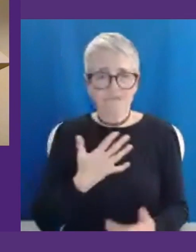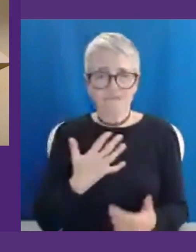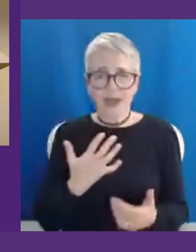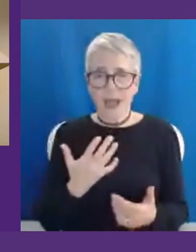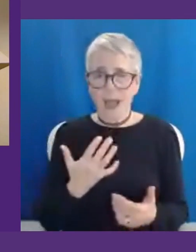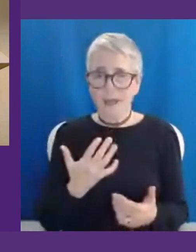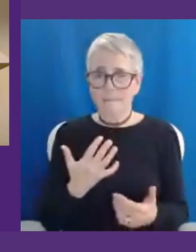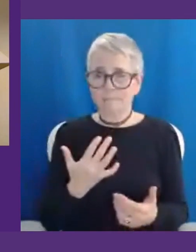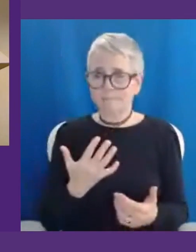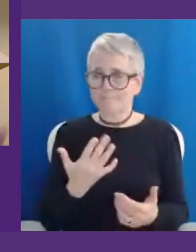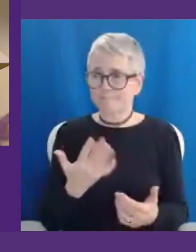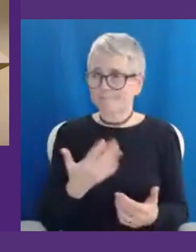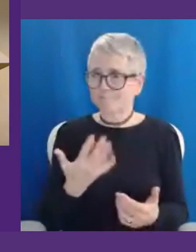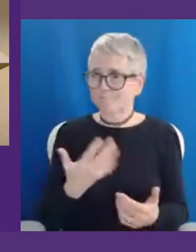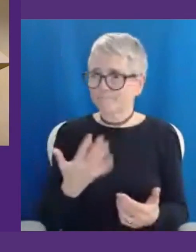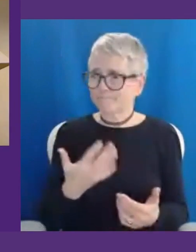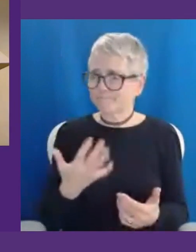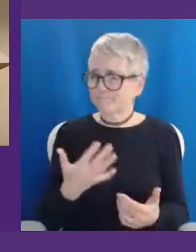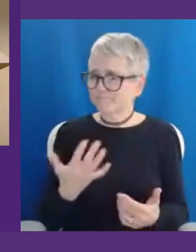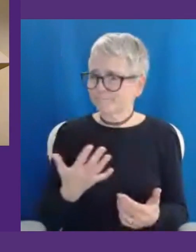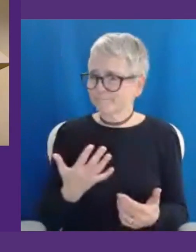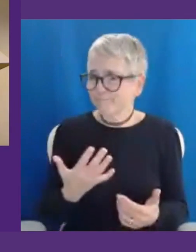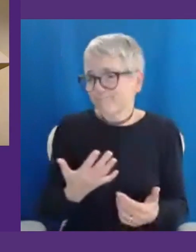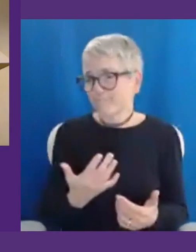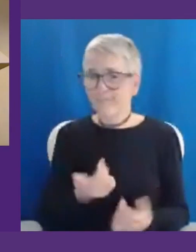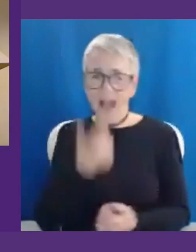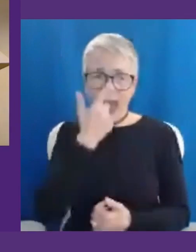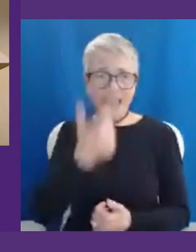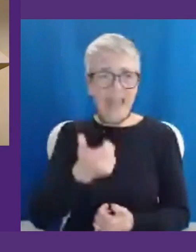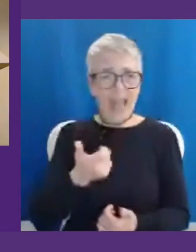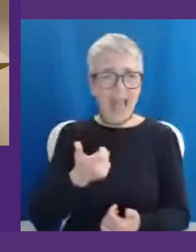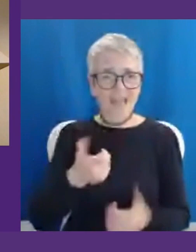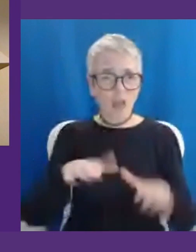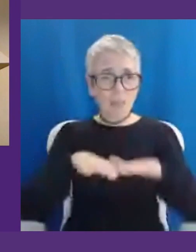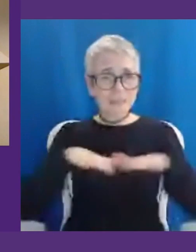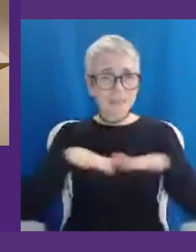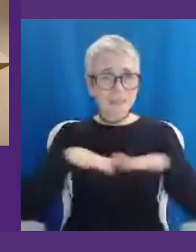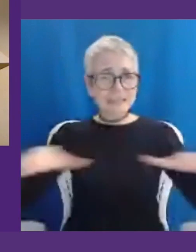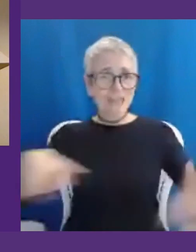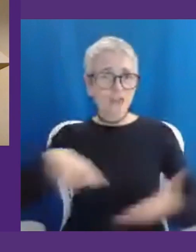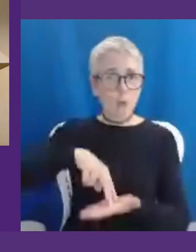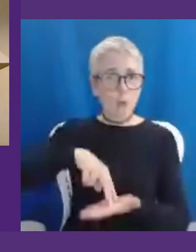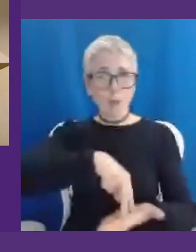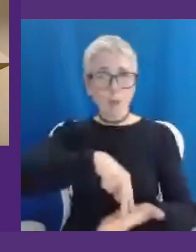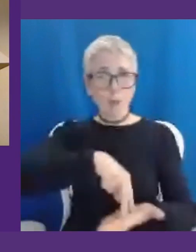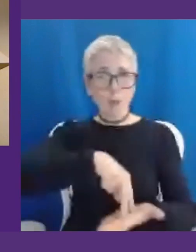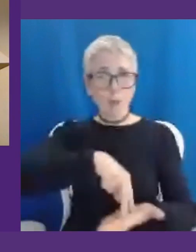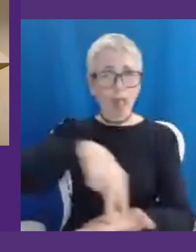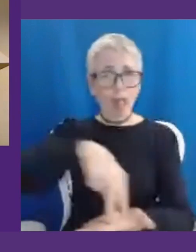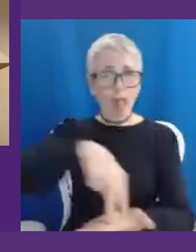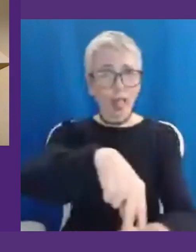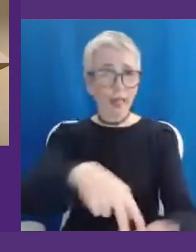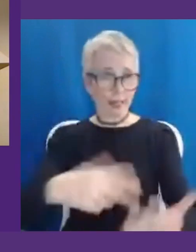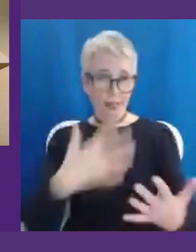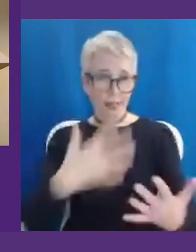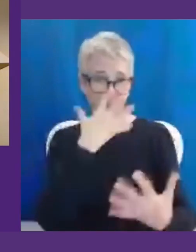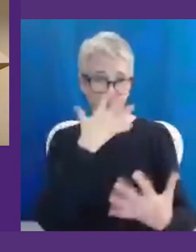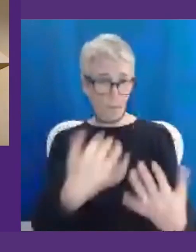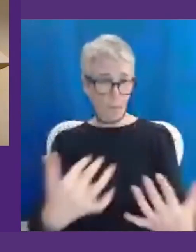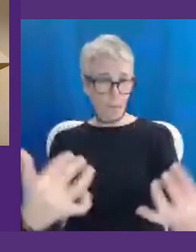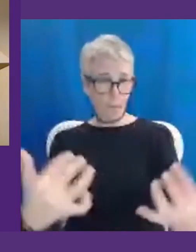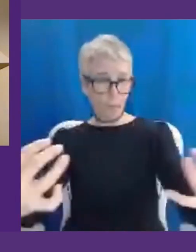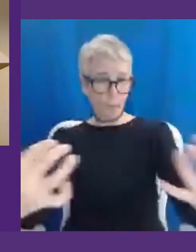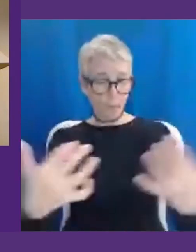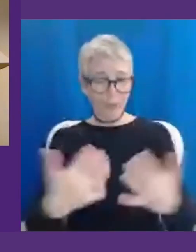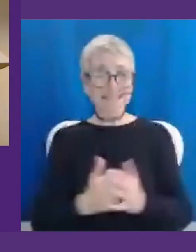wobble on stage and be in front of strangers and very quickly release the tension in